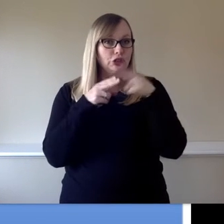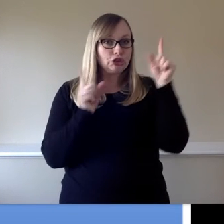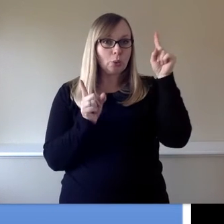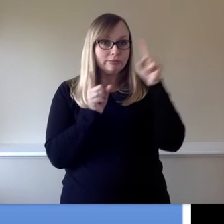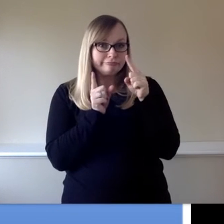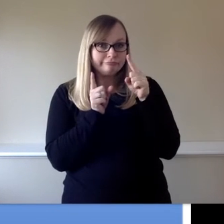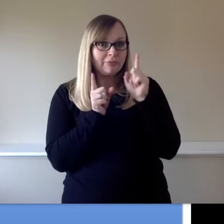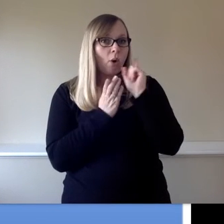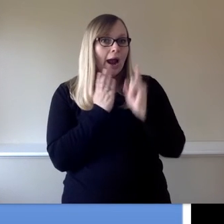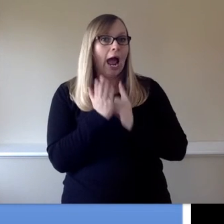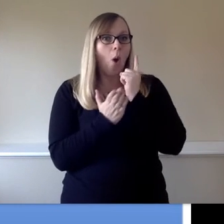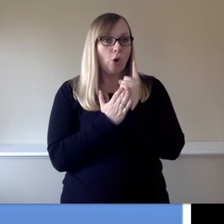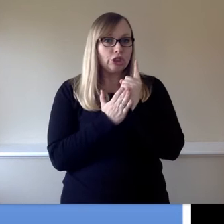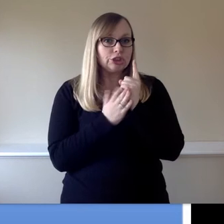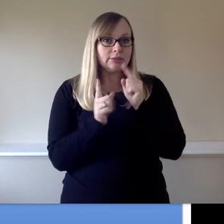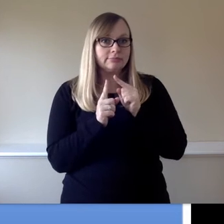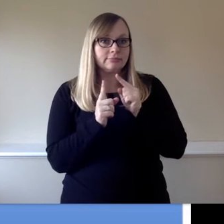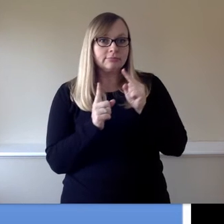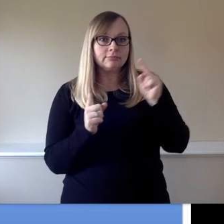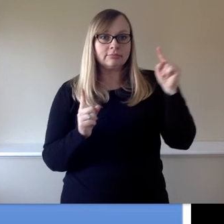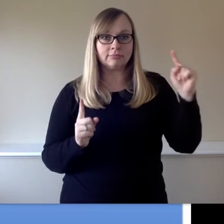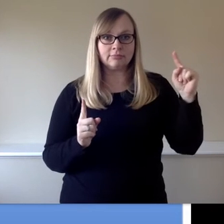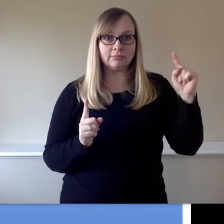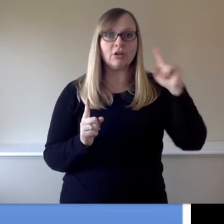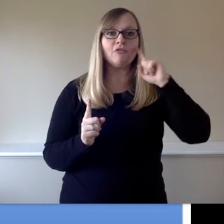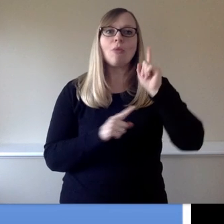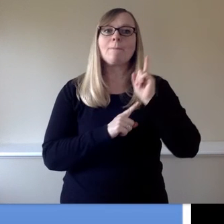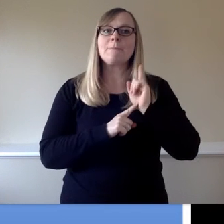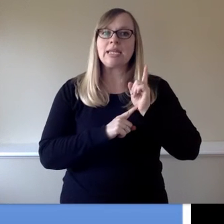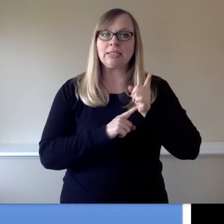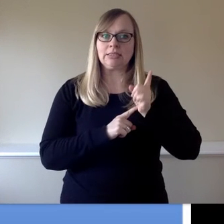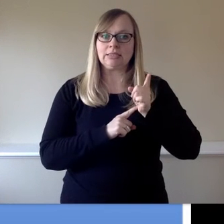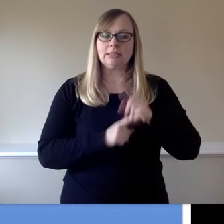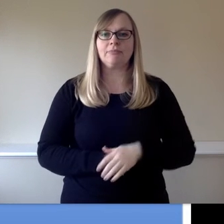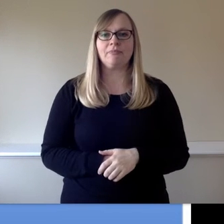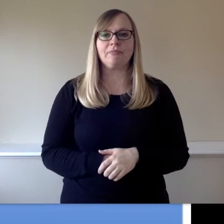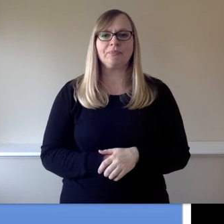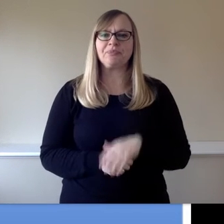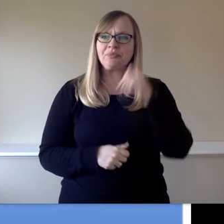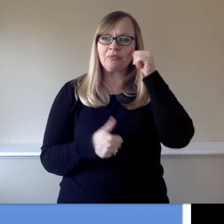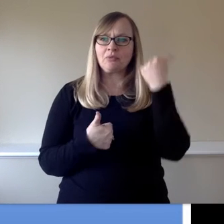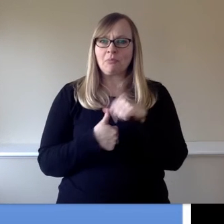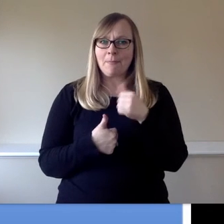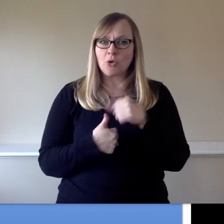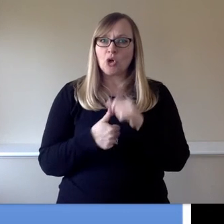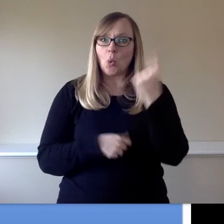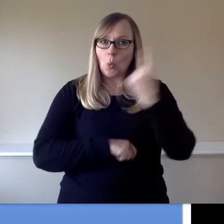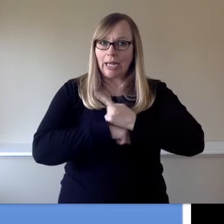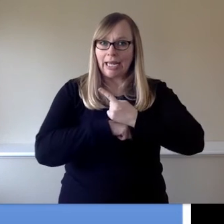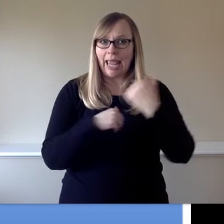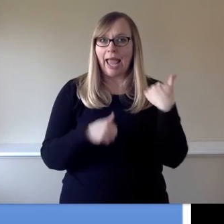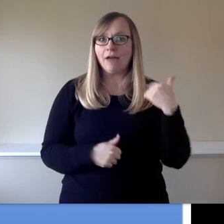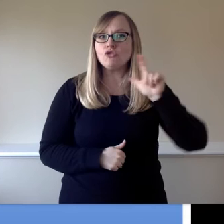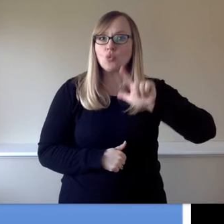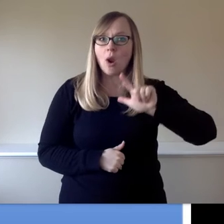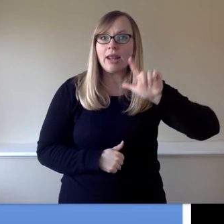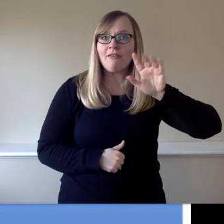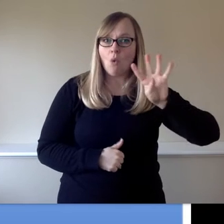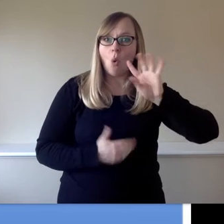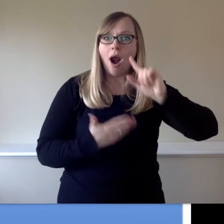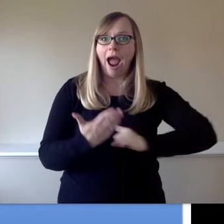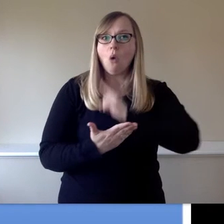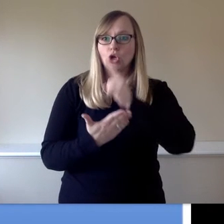hand, and the long hand is the minute hand. Remember, there are 24 hours in each day.